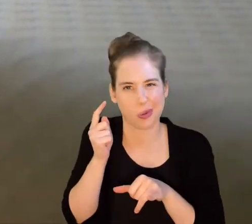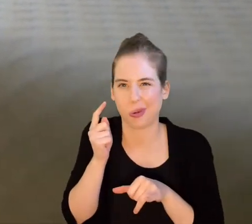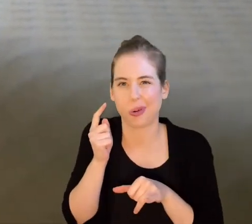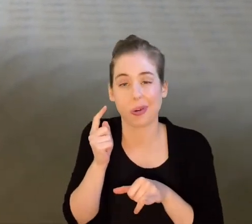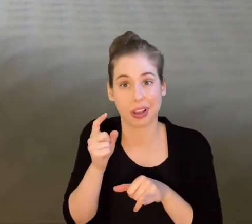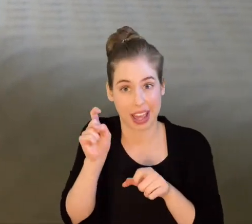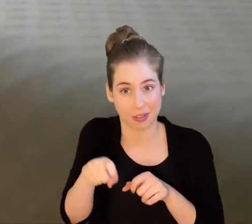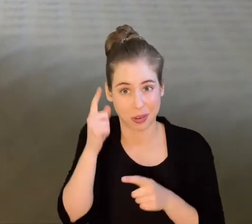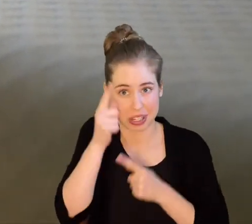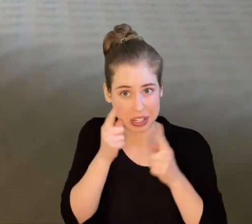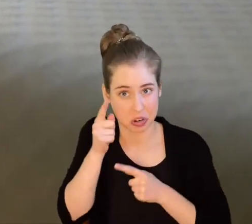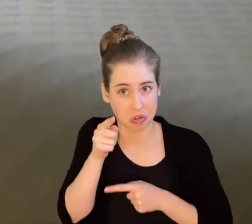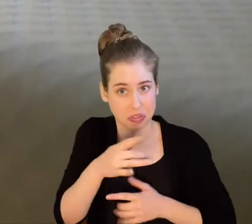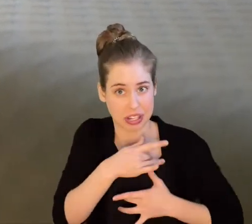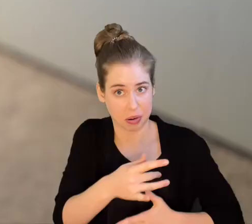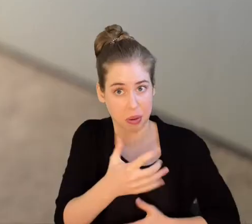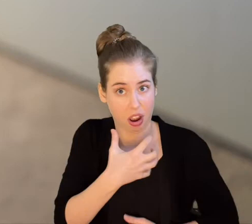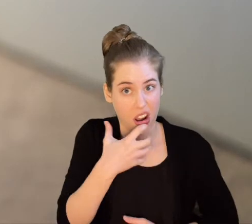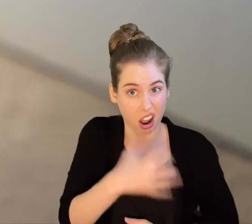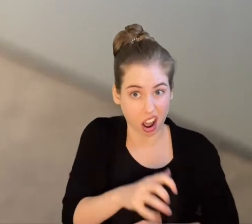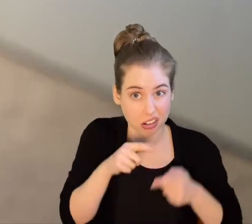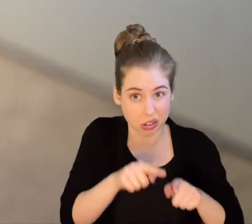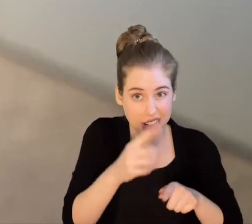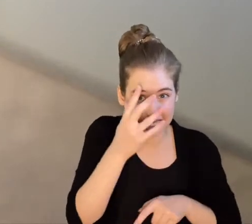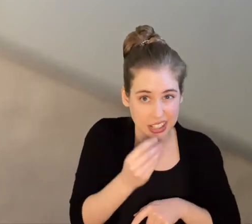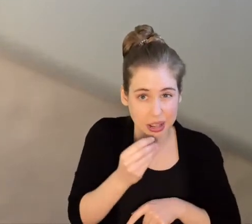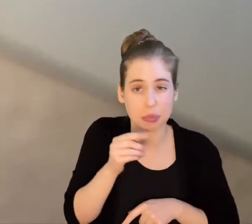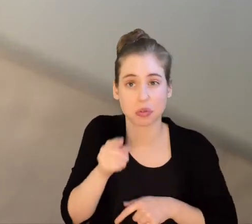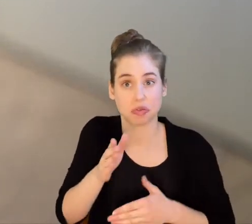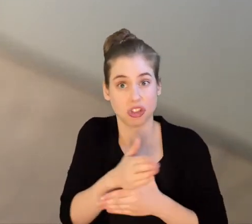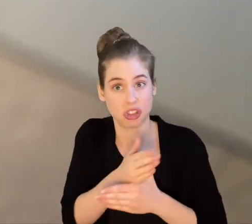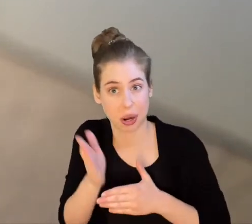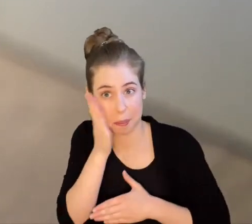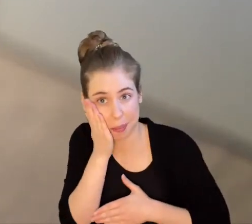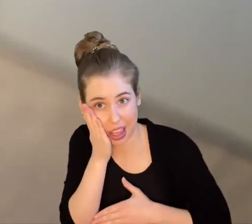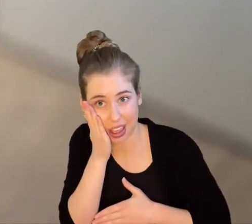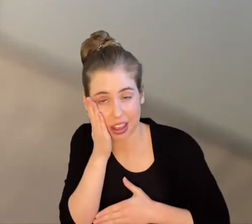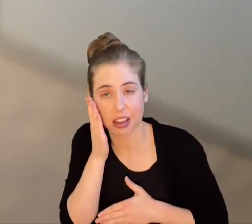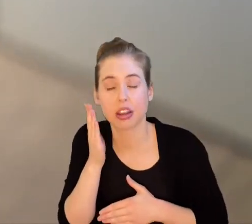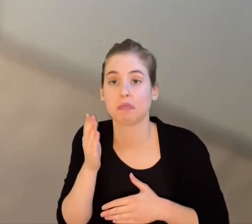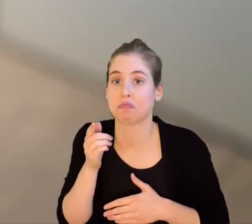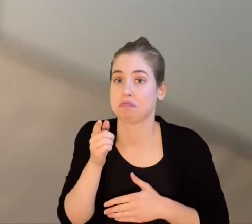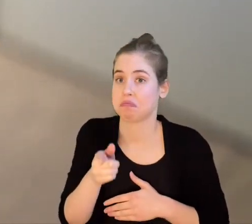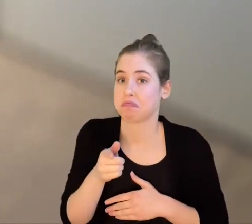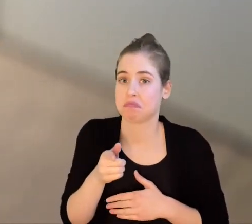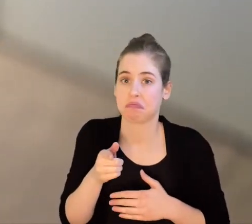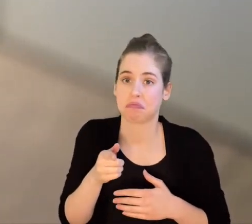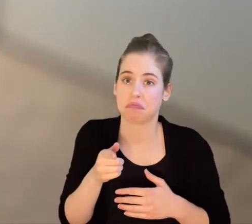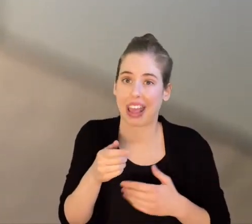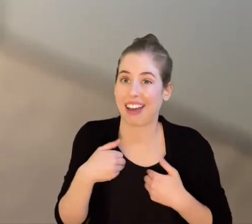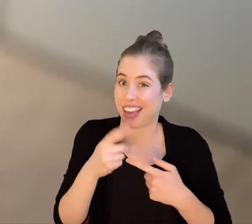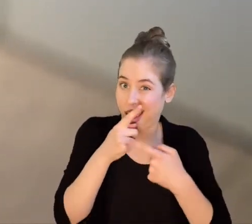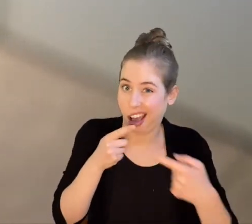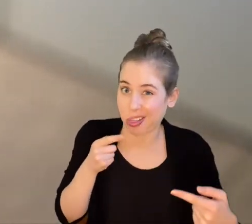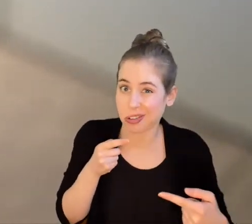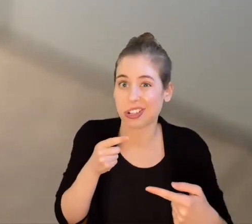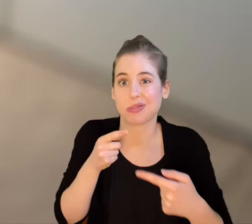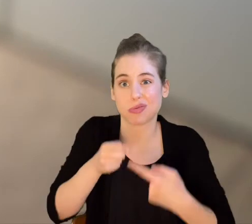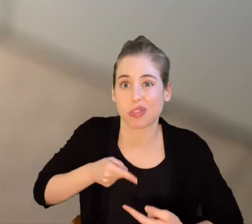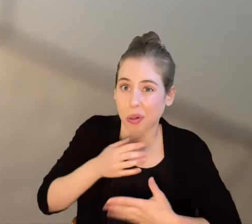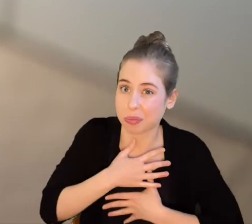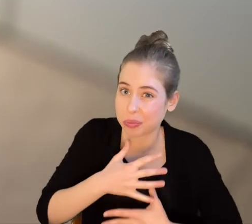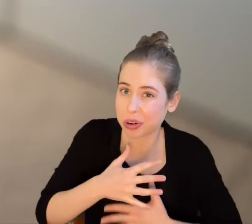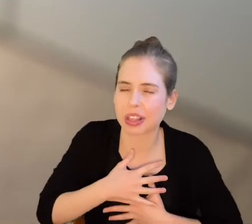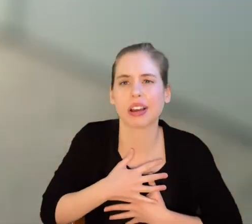bed with a partner? Or are you sensitive to allergies or breathing conditions? Knowing the details before buying a new bed could help you make an